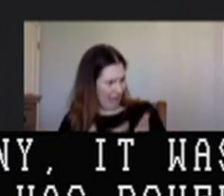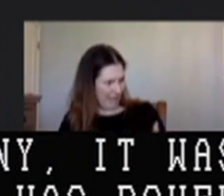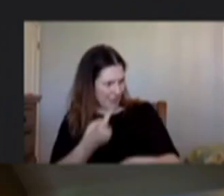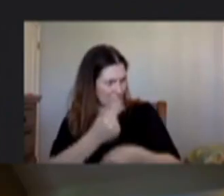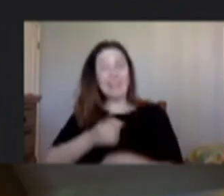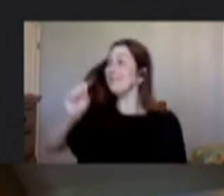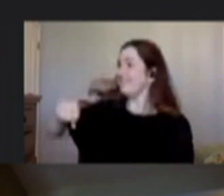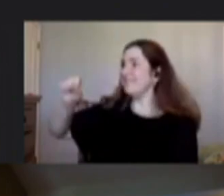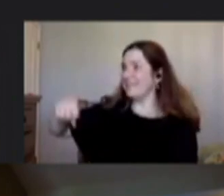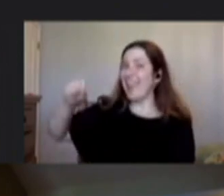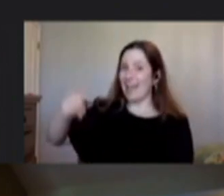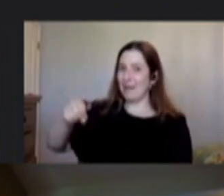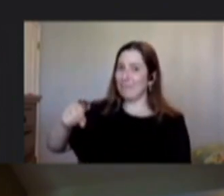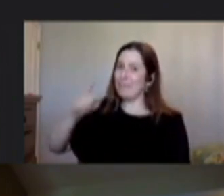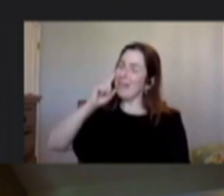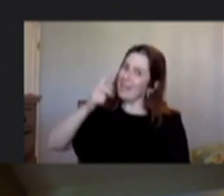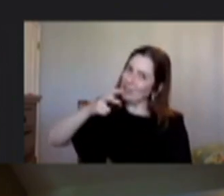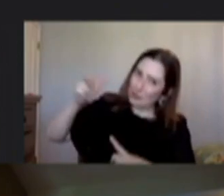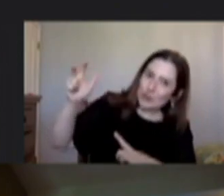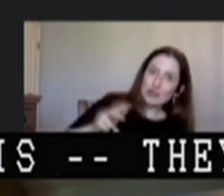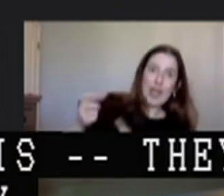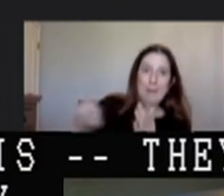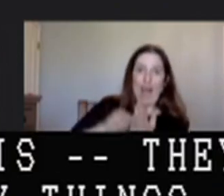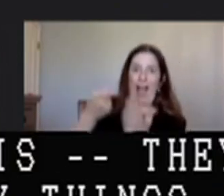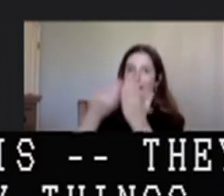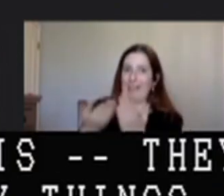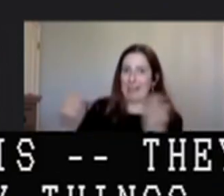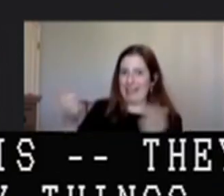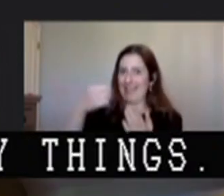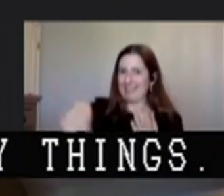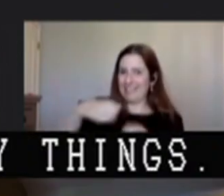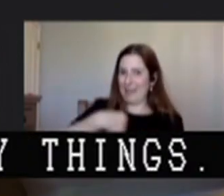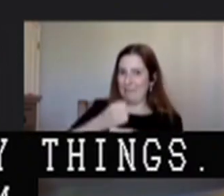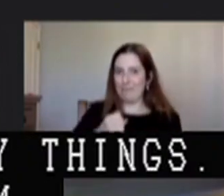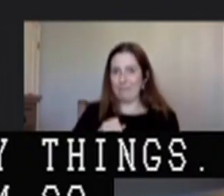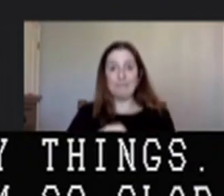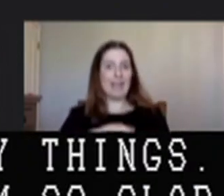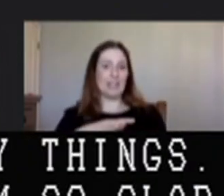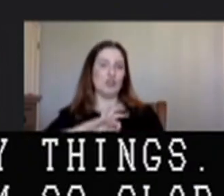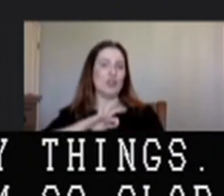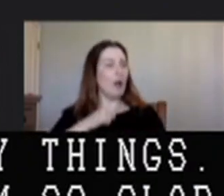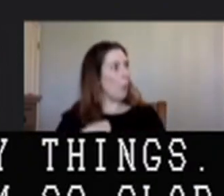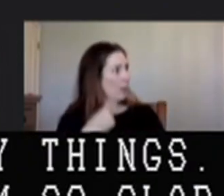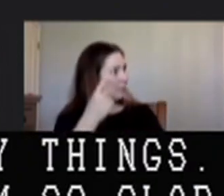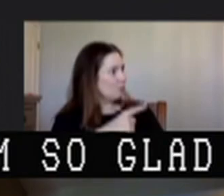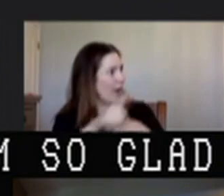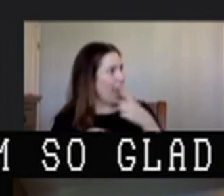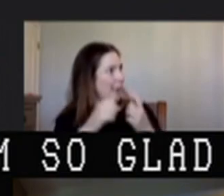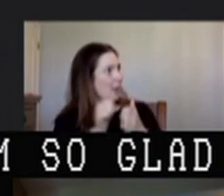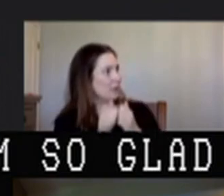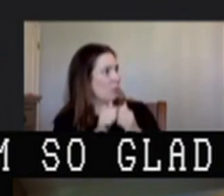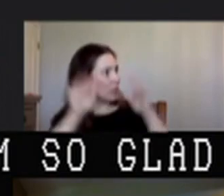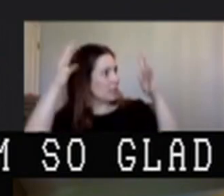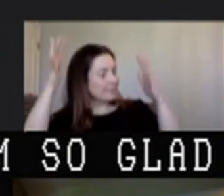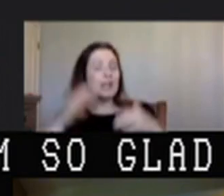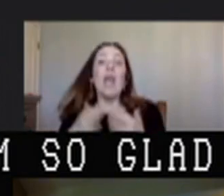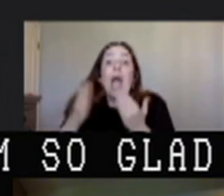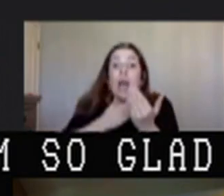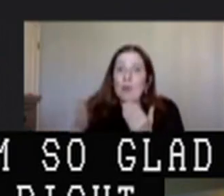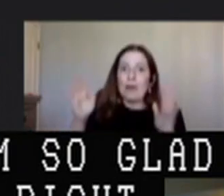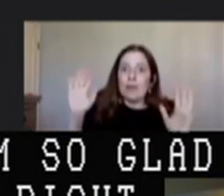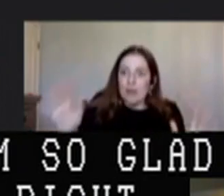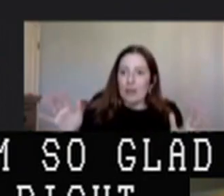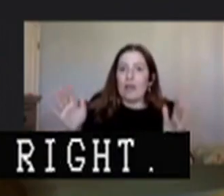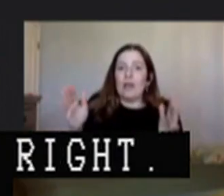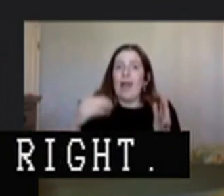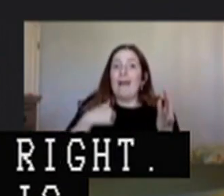the best hockey things. Yes. I'm so glad that I got a thing right. And so there is some